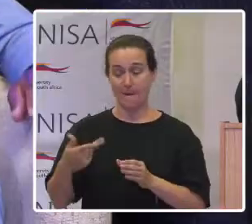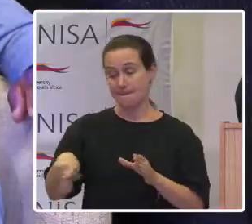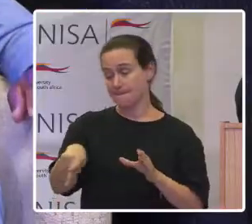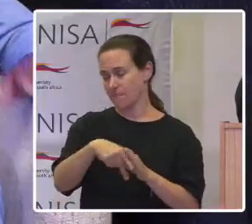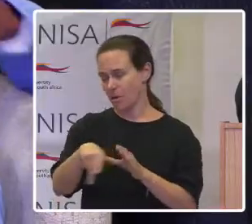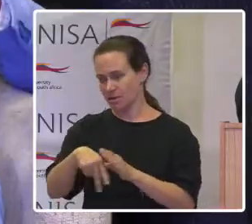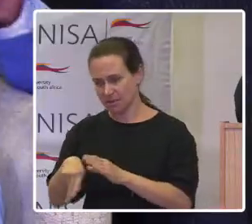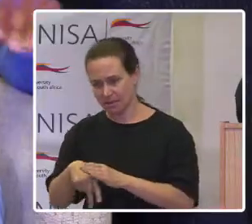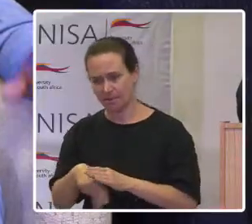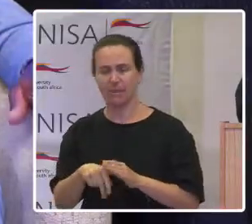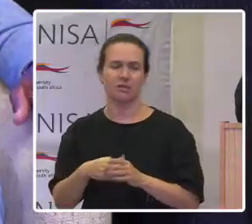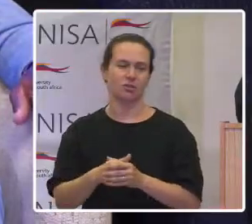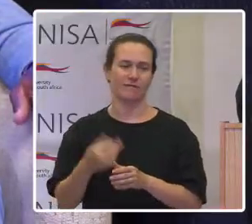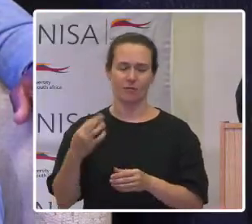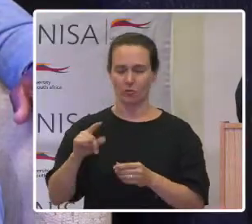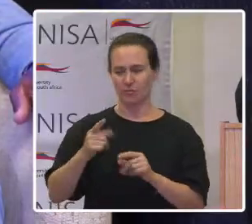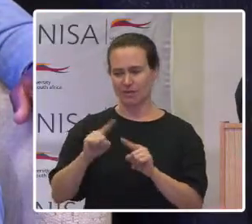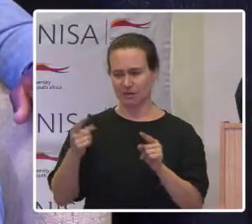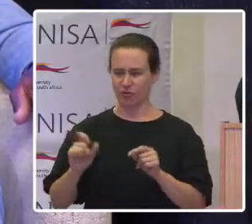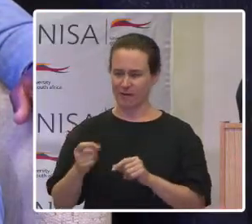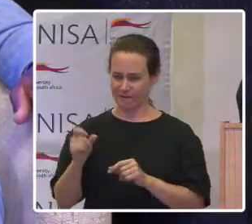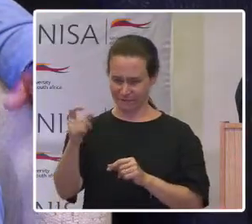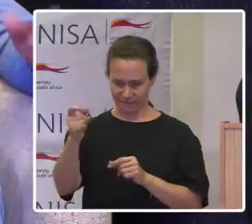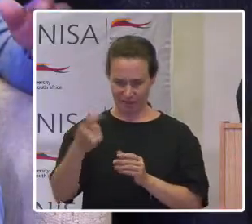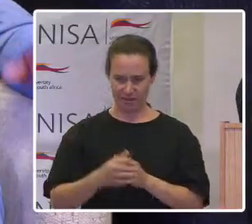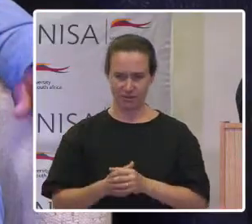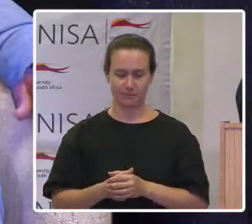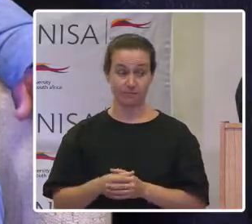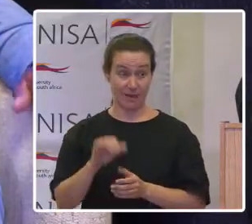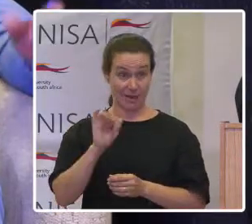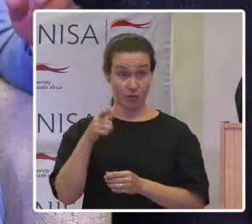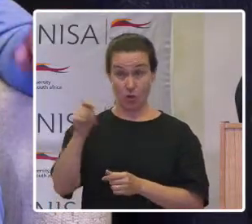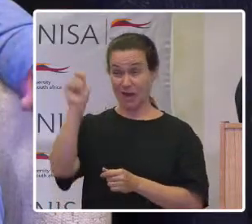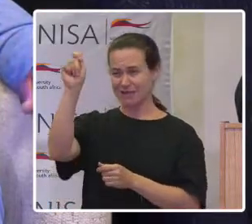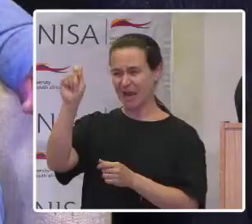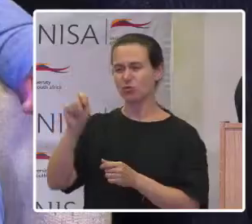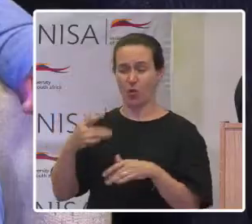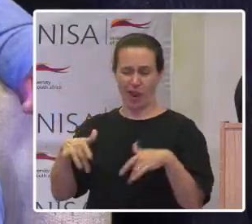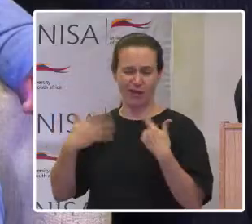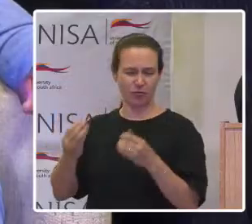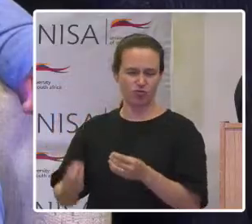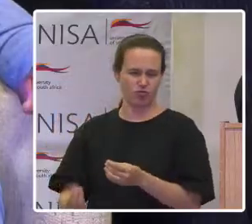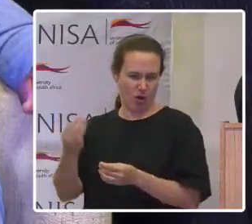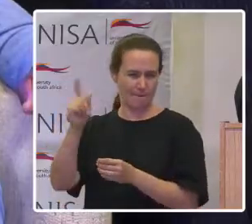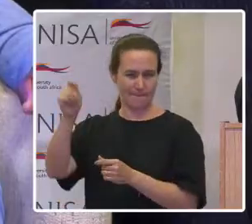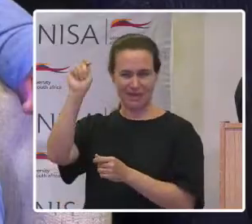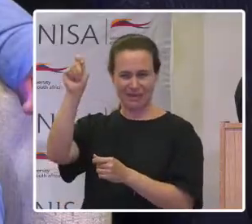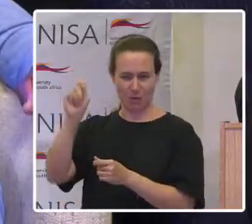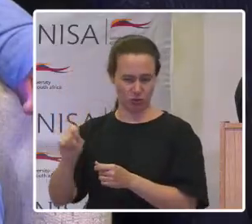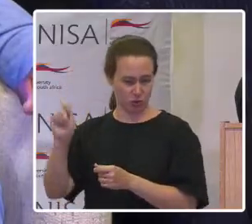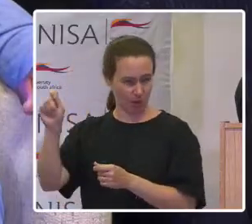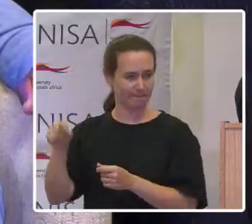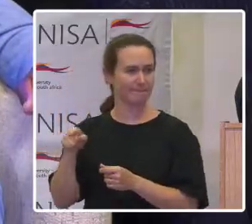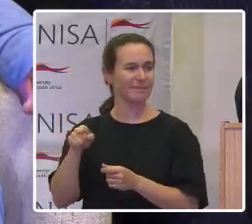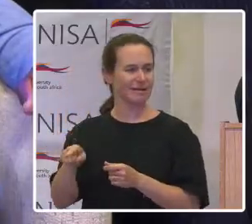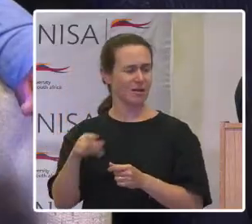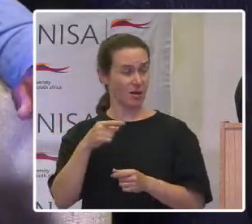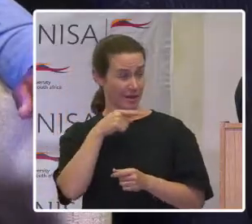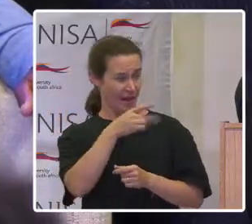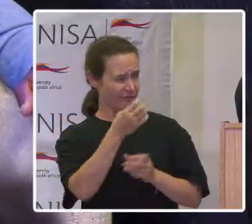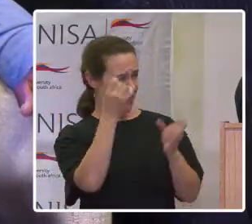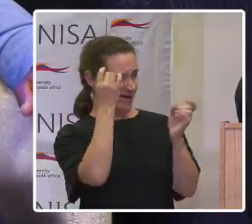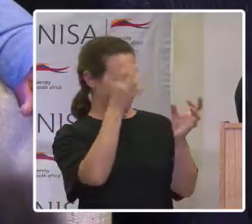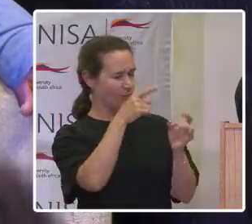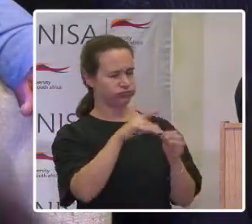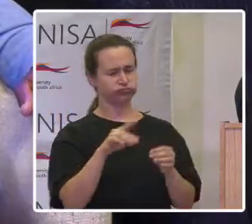Participations in such events, you know, if you are a township boy or township girl, that's luxury to you. You